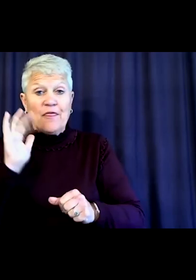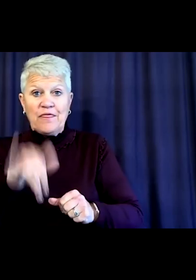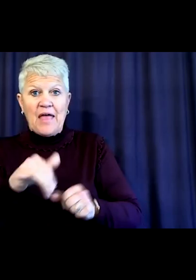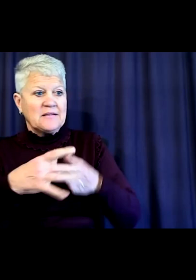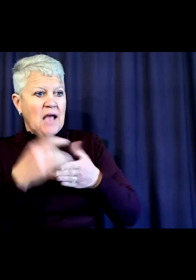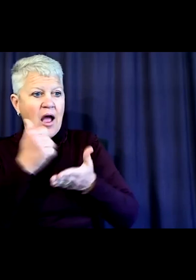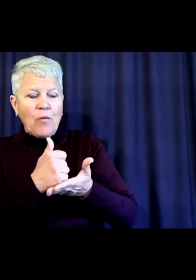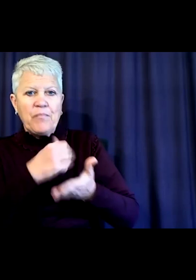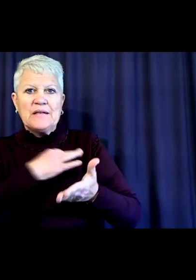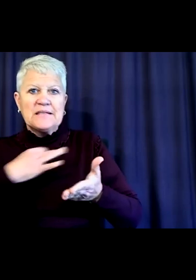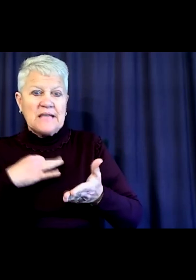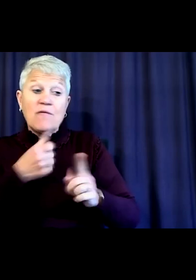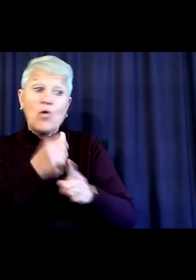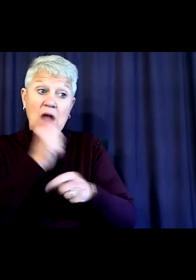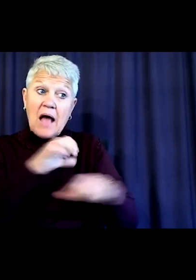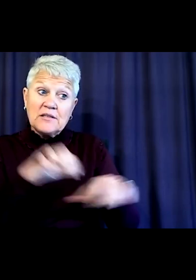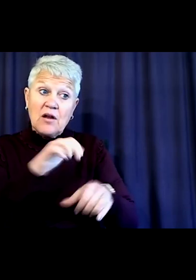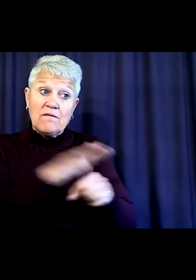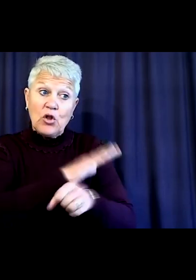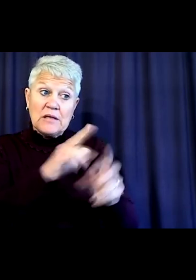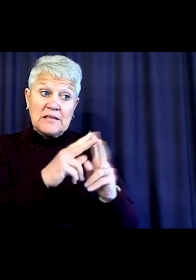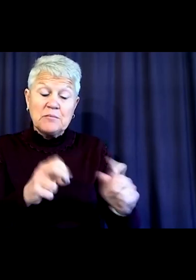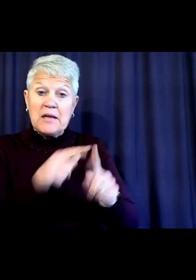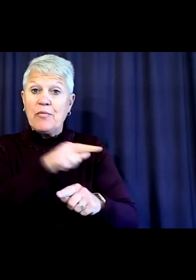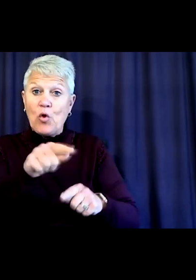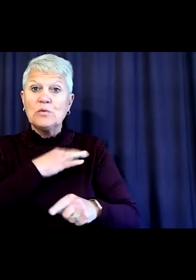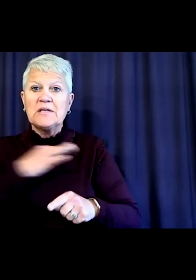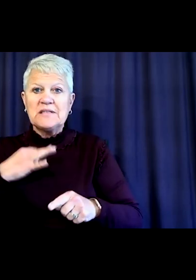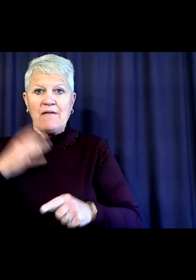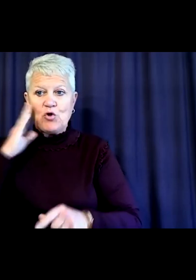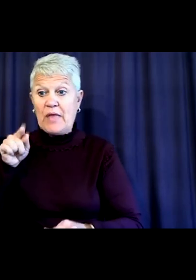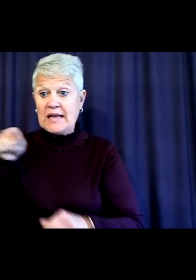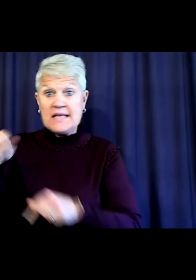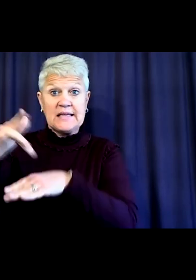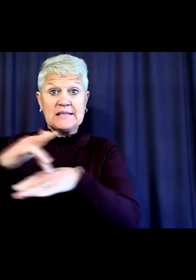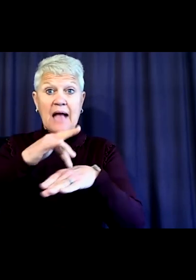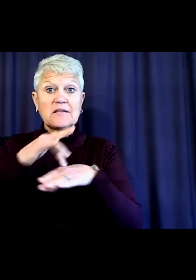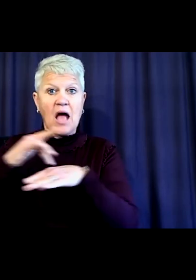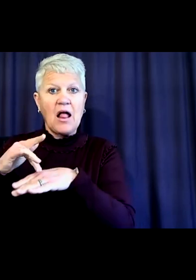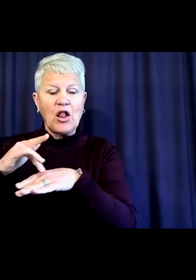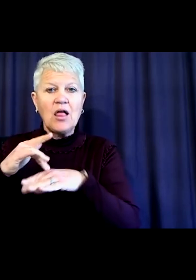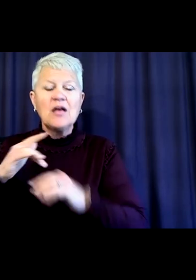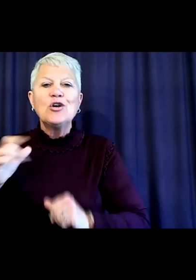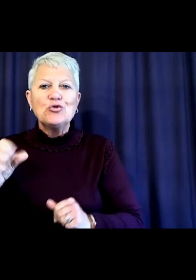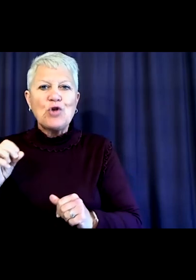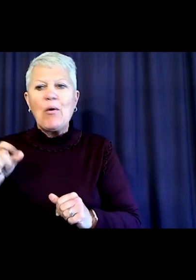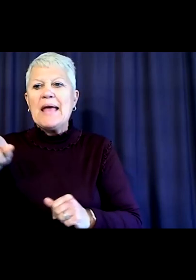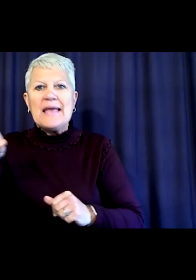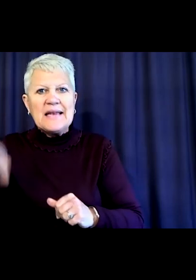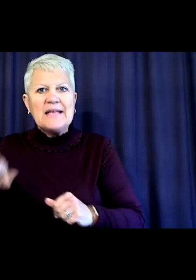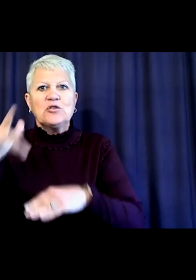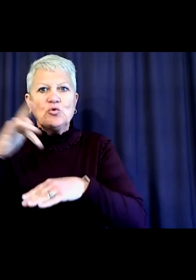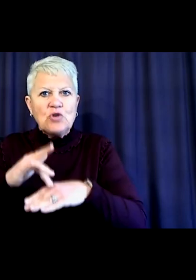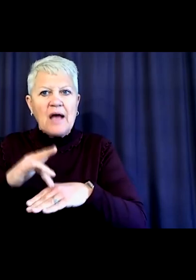full assessment, but it's guided the staff to know that he's tactile. So he needs to touch